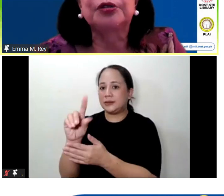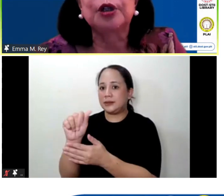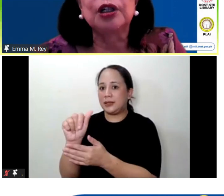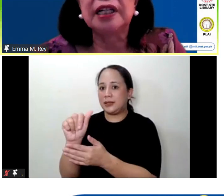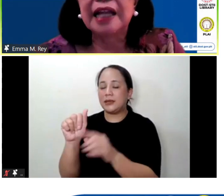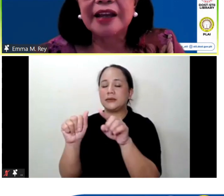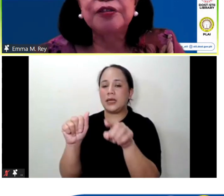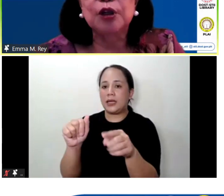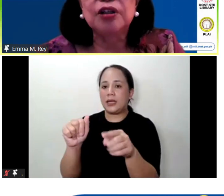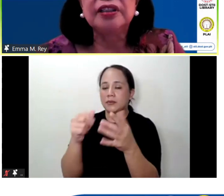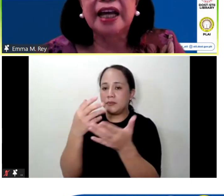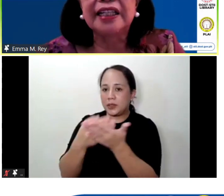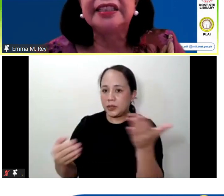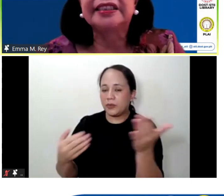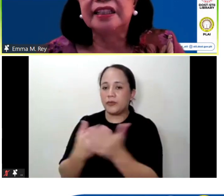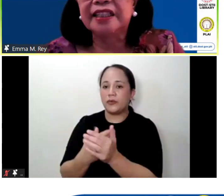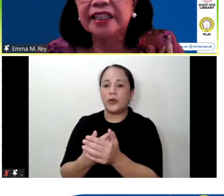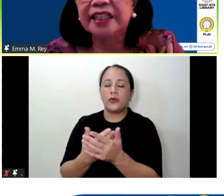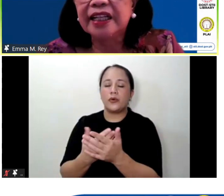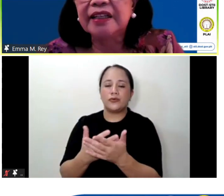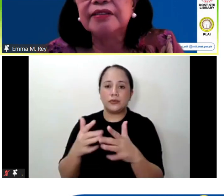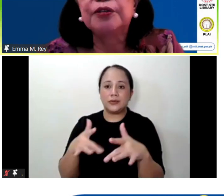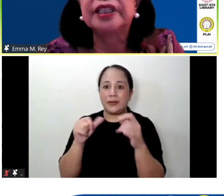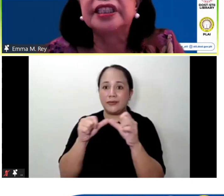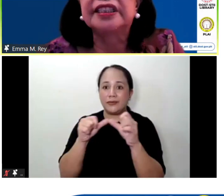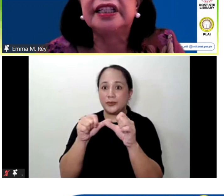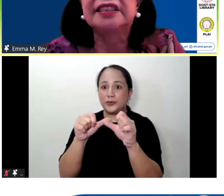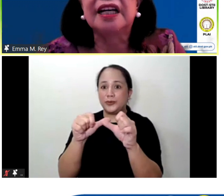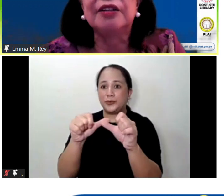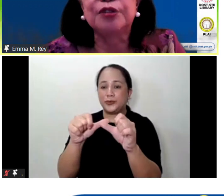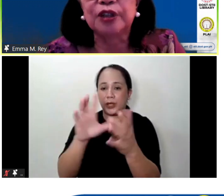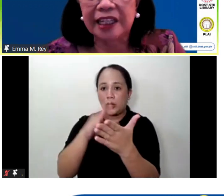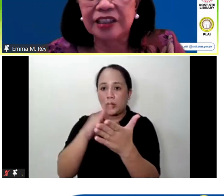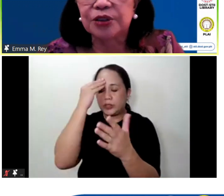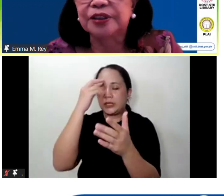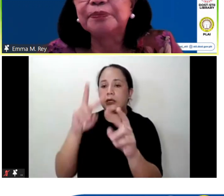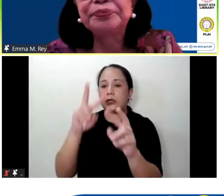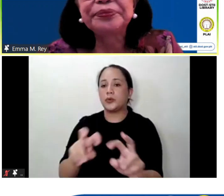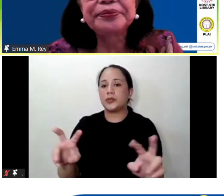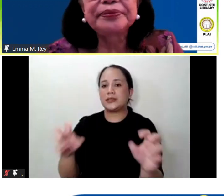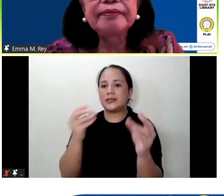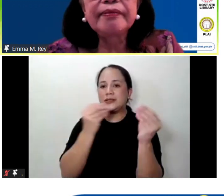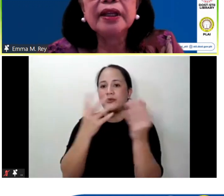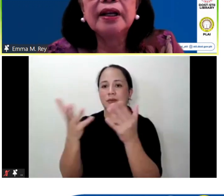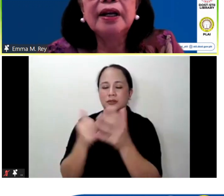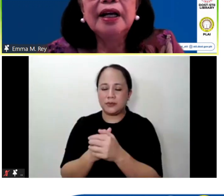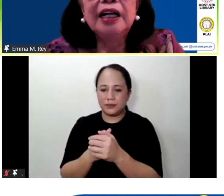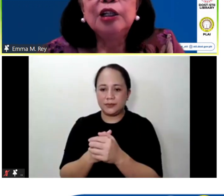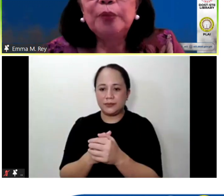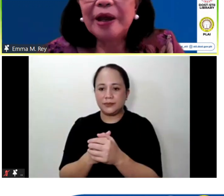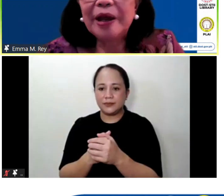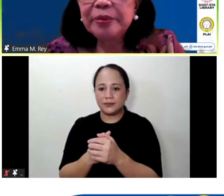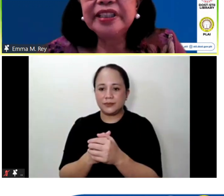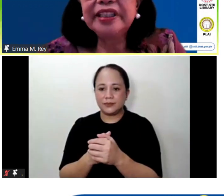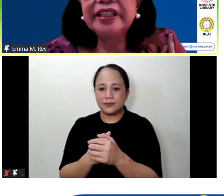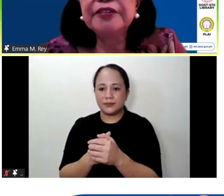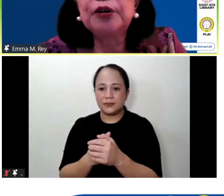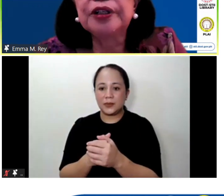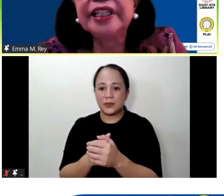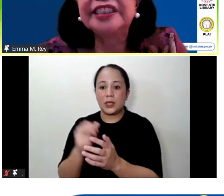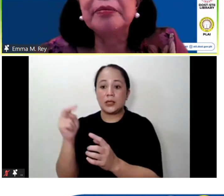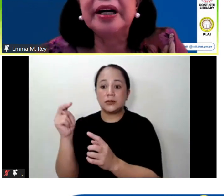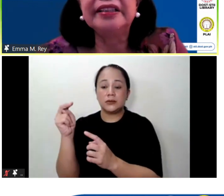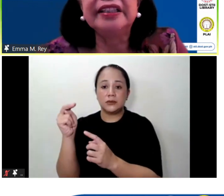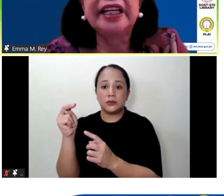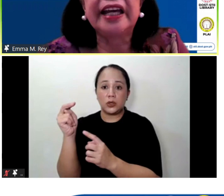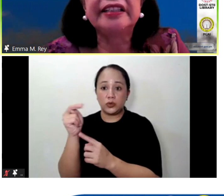materials for lifelong knowledge and learning, for research, and for leisure. November, therefore, is